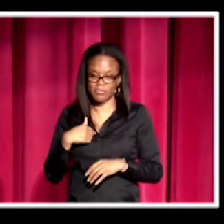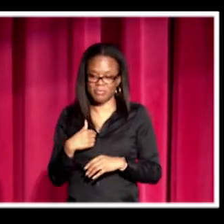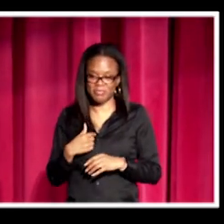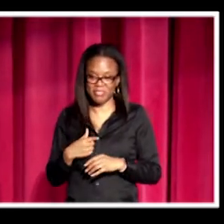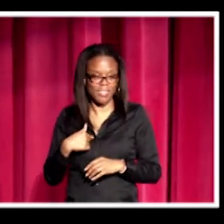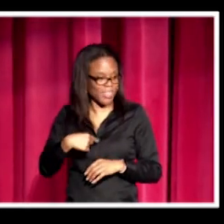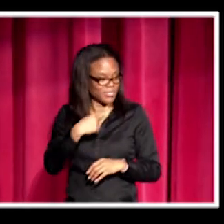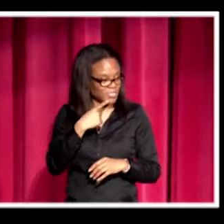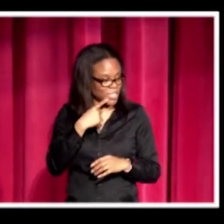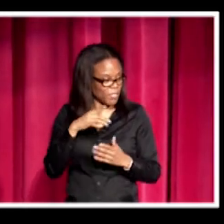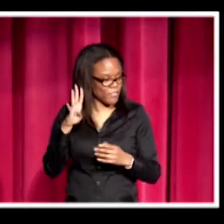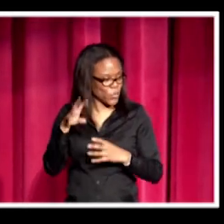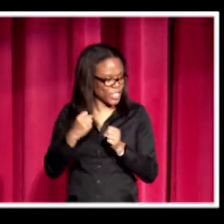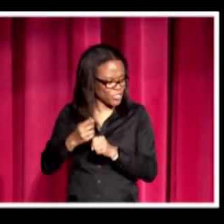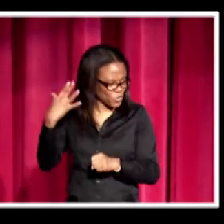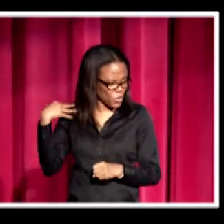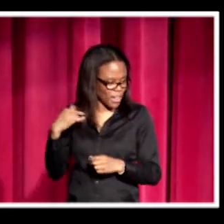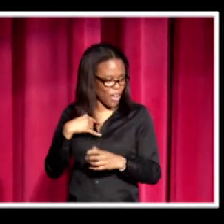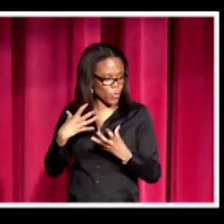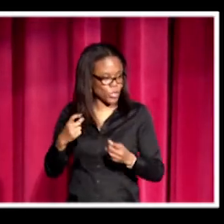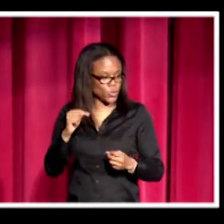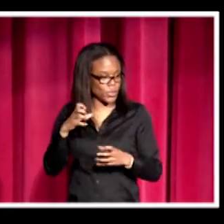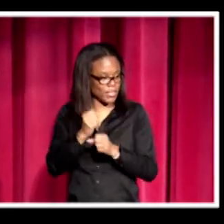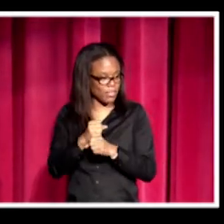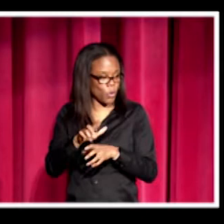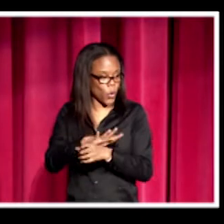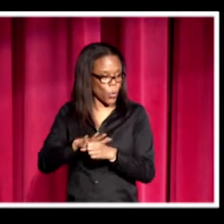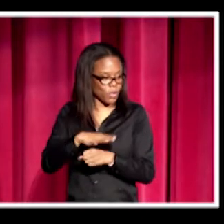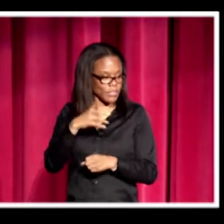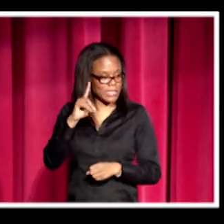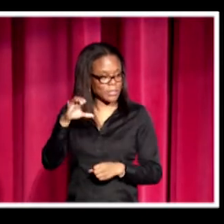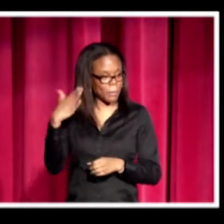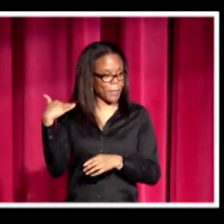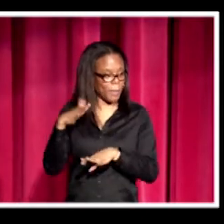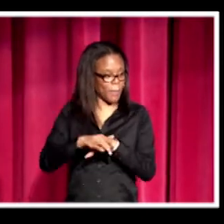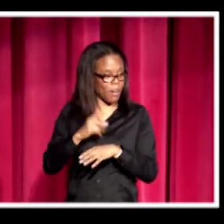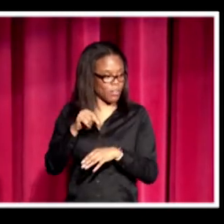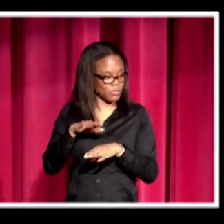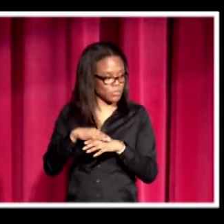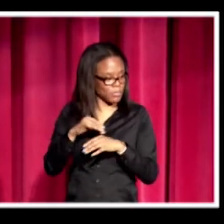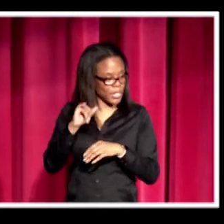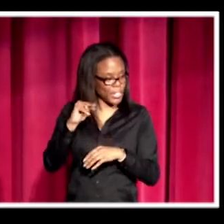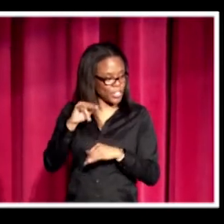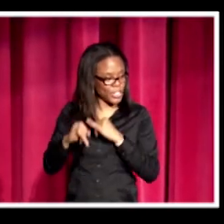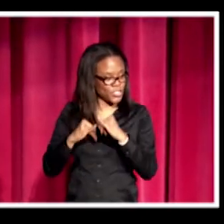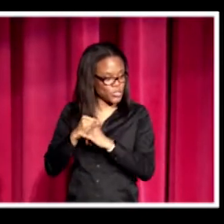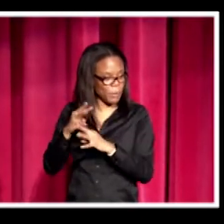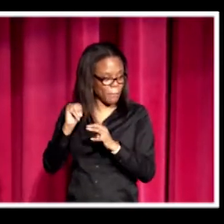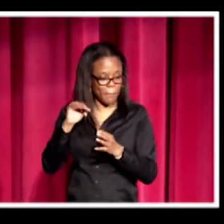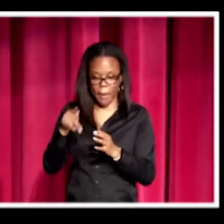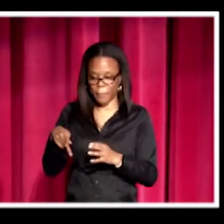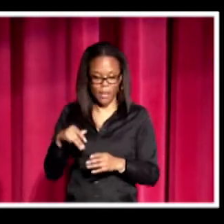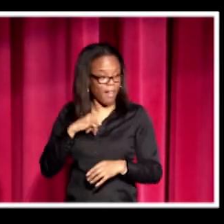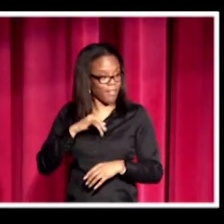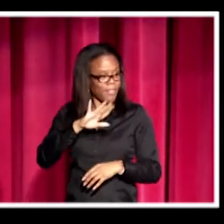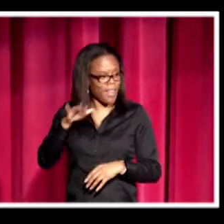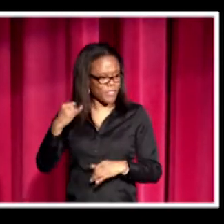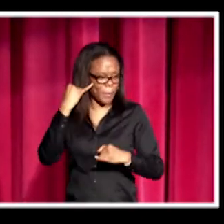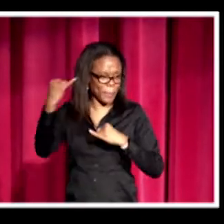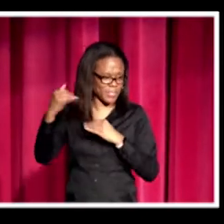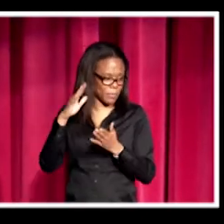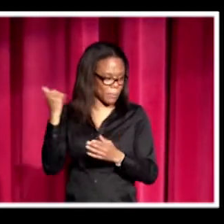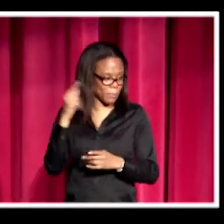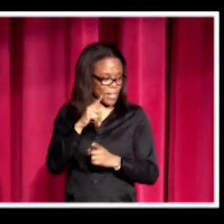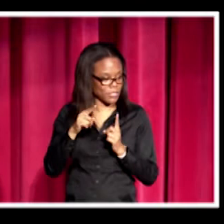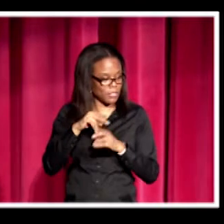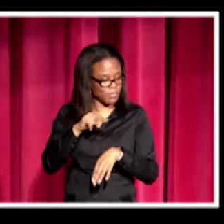said 4 years ago that I wanted to get local DC back on the international map. I never imagined back then